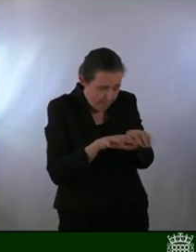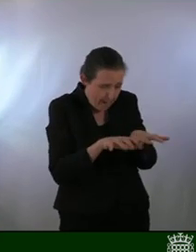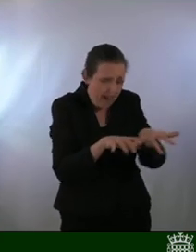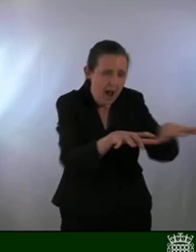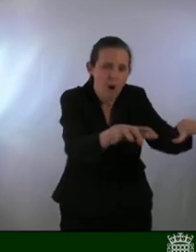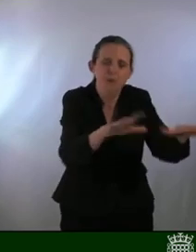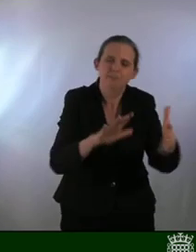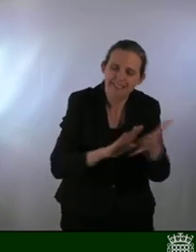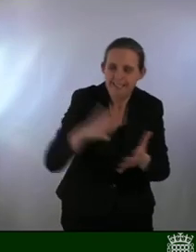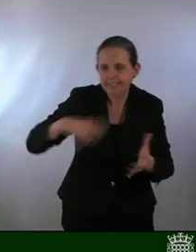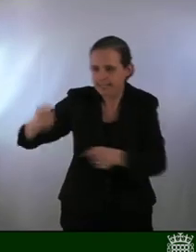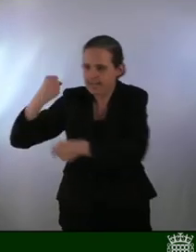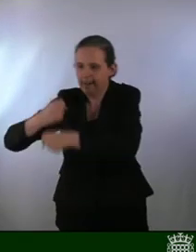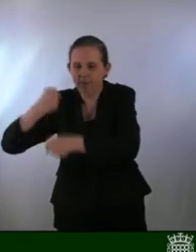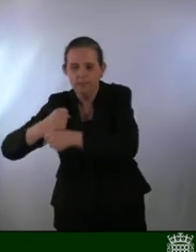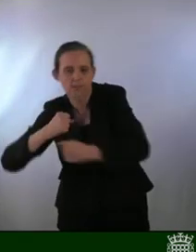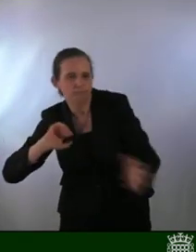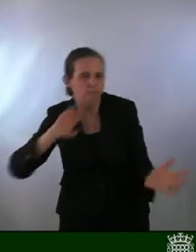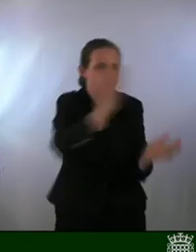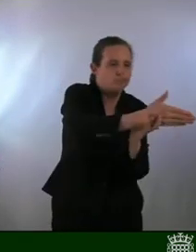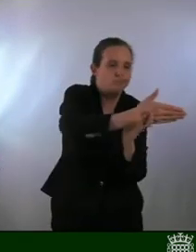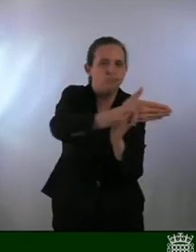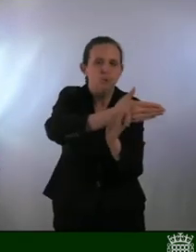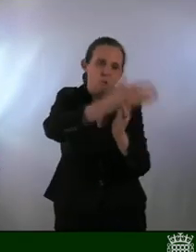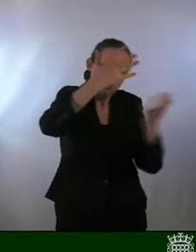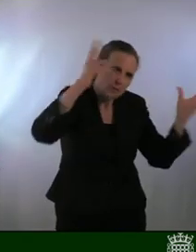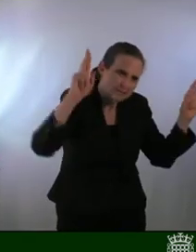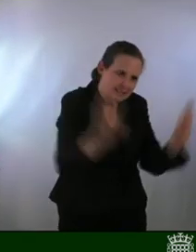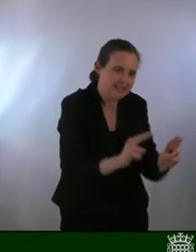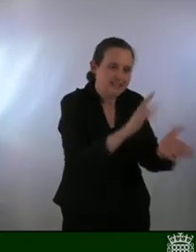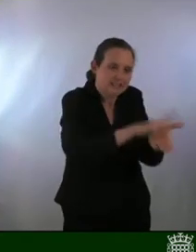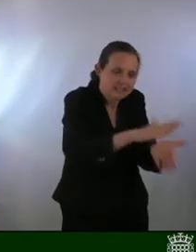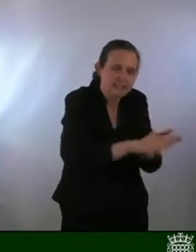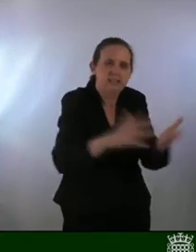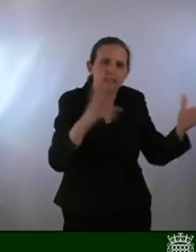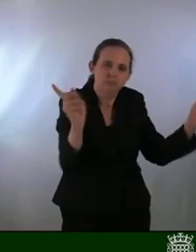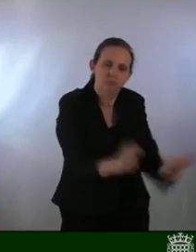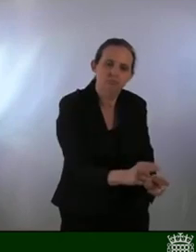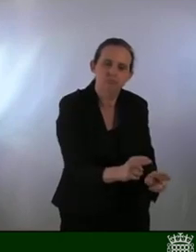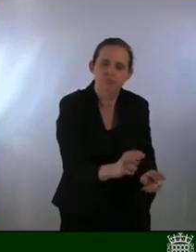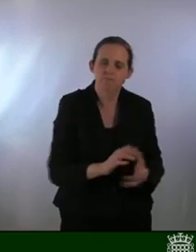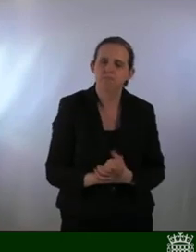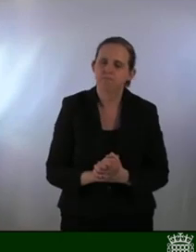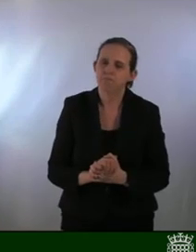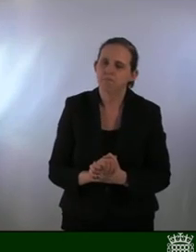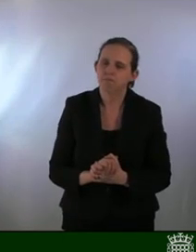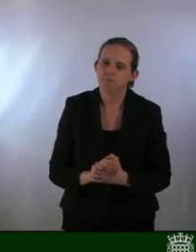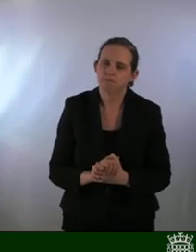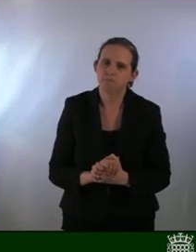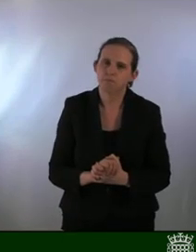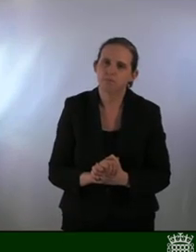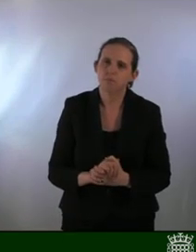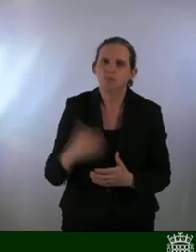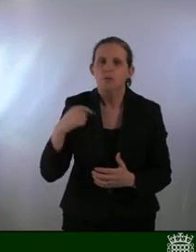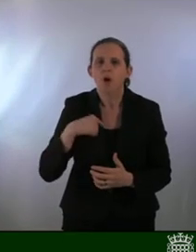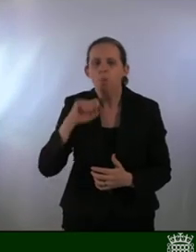demands government effort like we have never seen before in peacetime. With that in mind, can